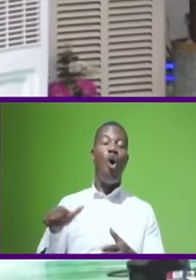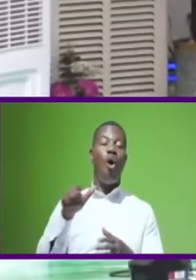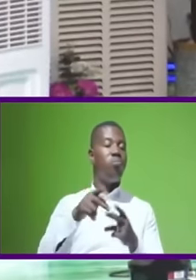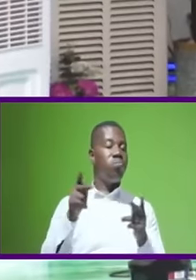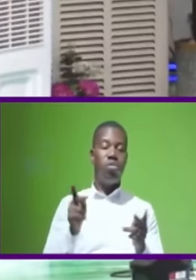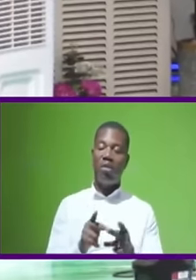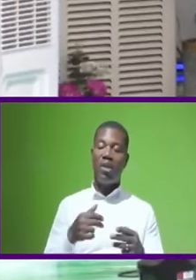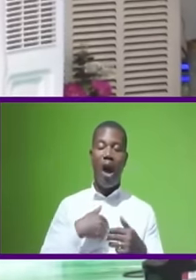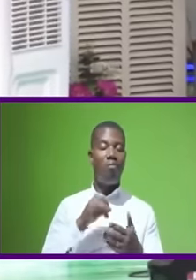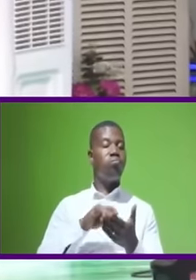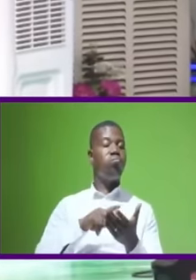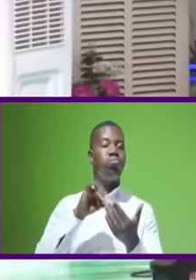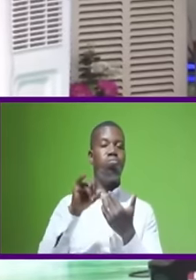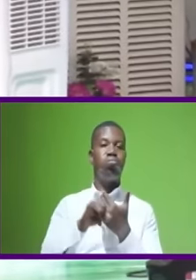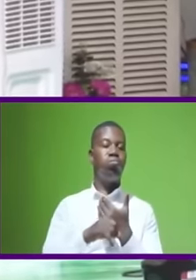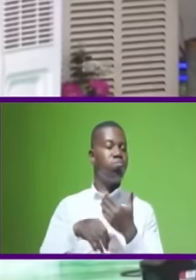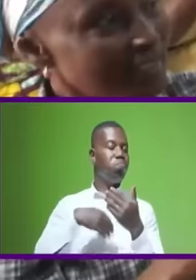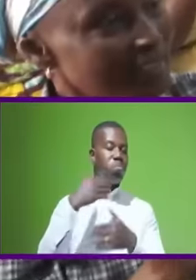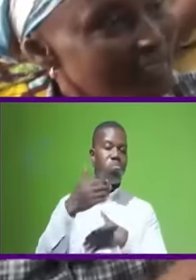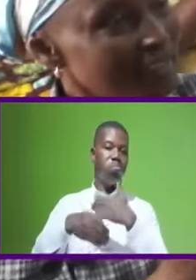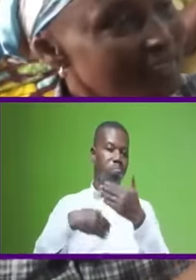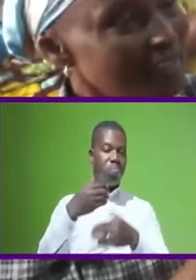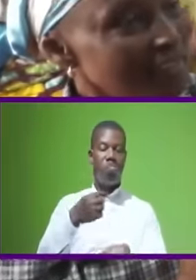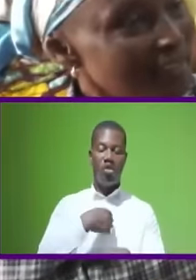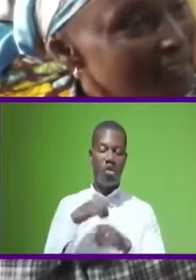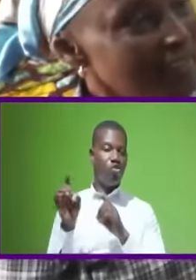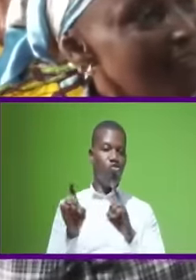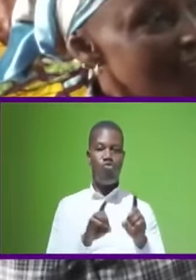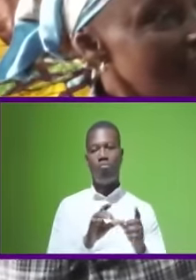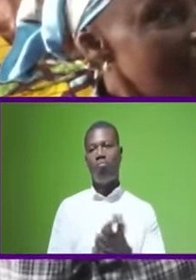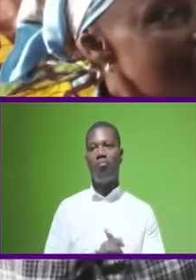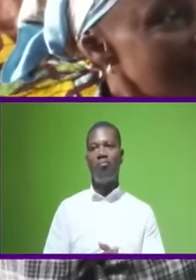so many. Bebia bebia.